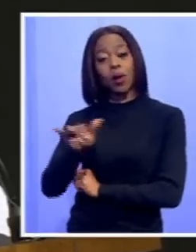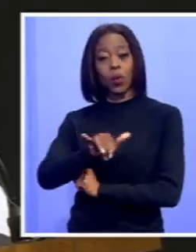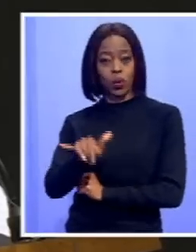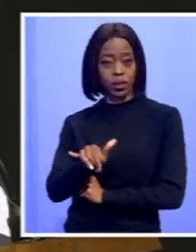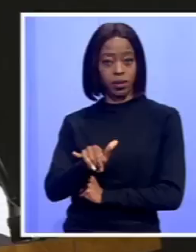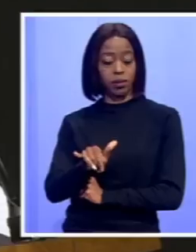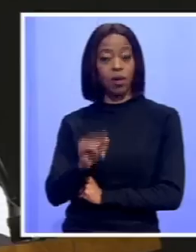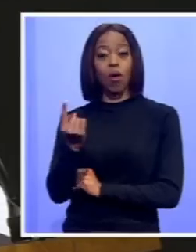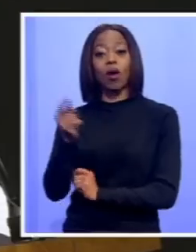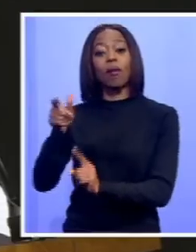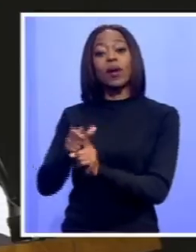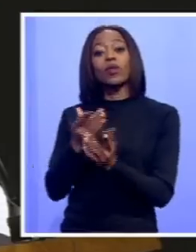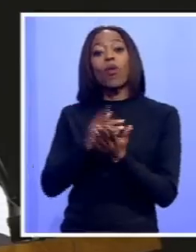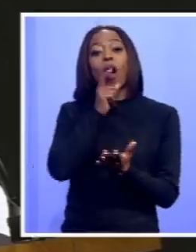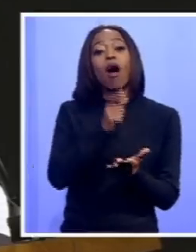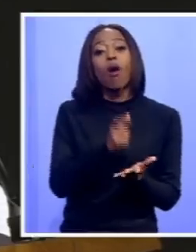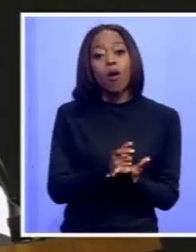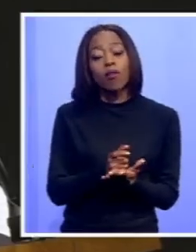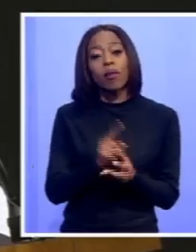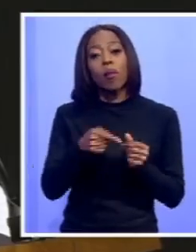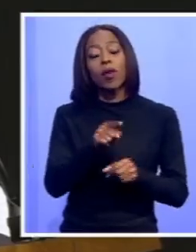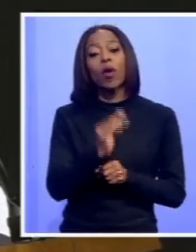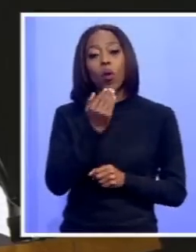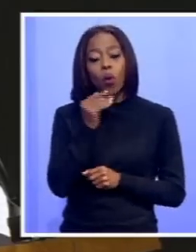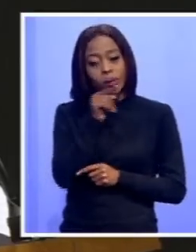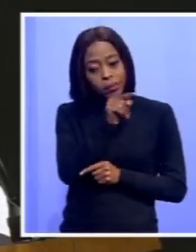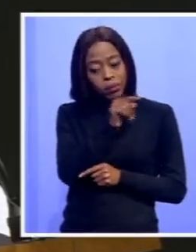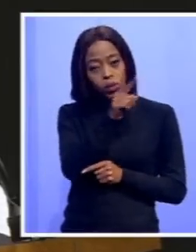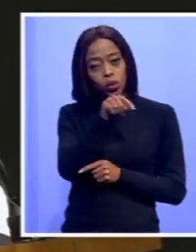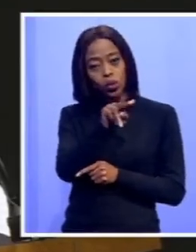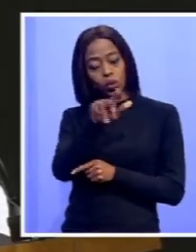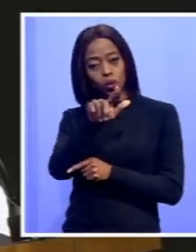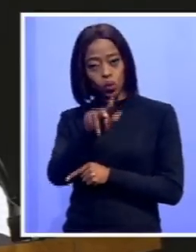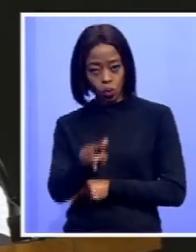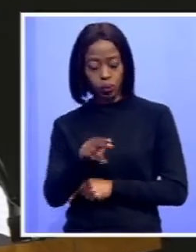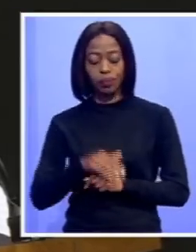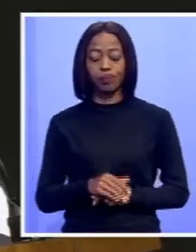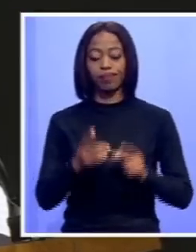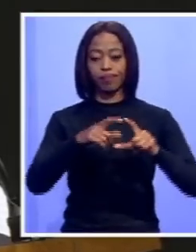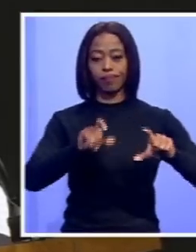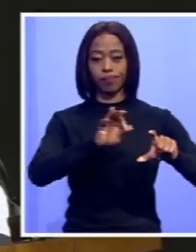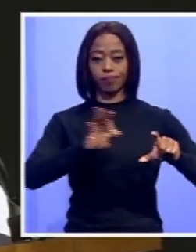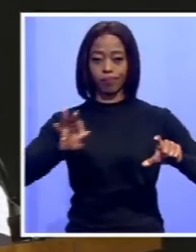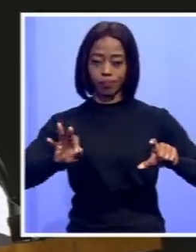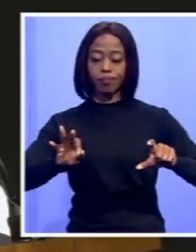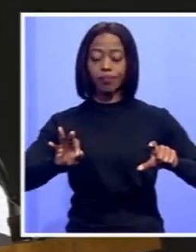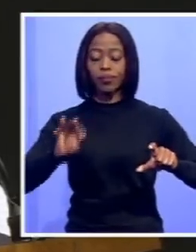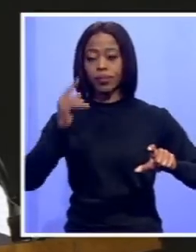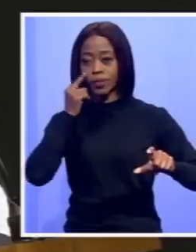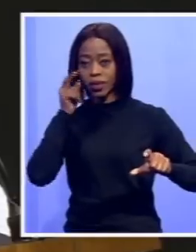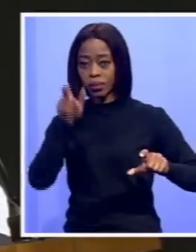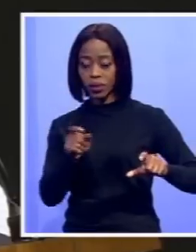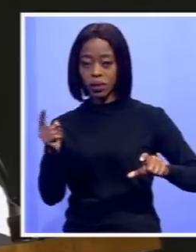the accused car was allowed to enter the cemetery would be General Zulu. Paragraph 33, the next state witness was Colonel